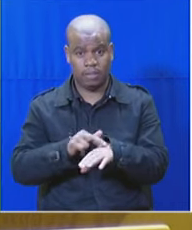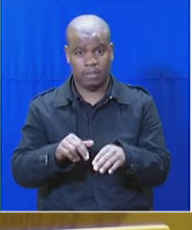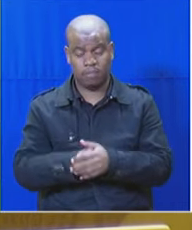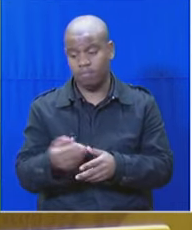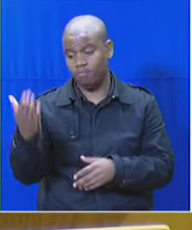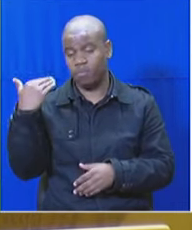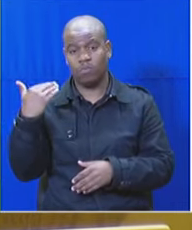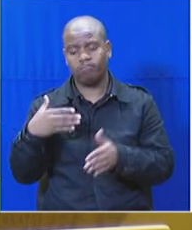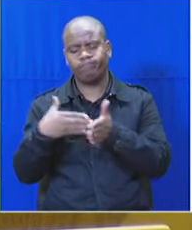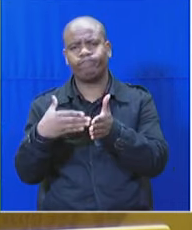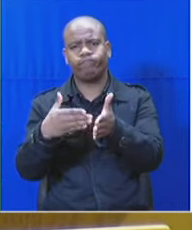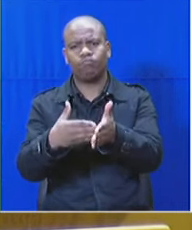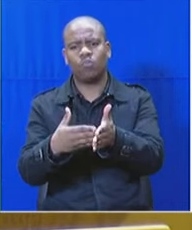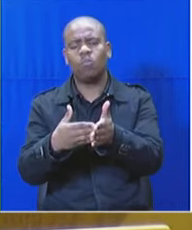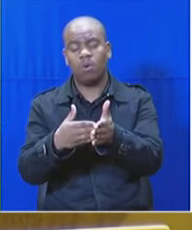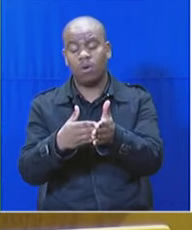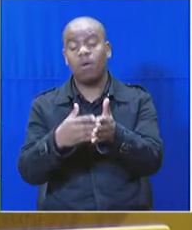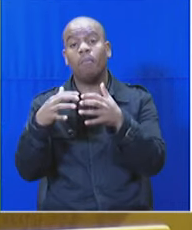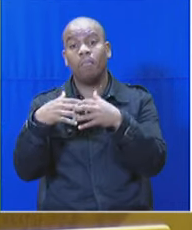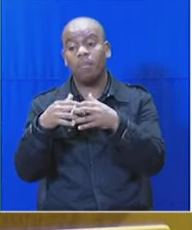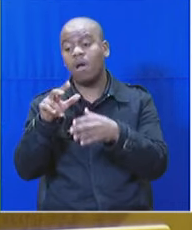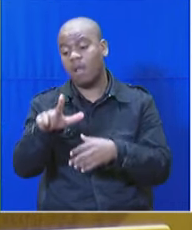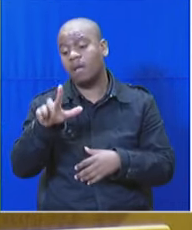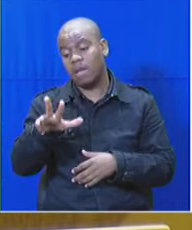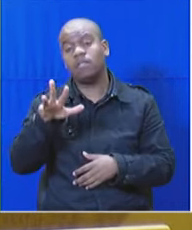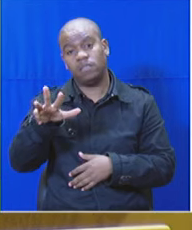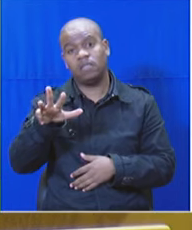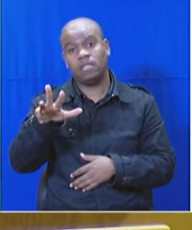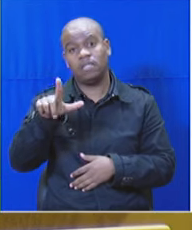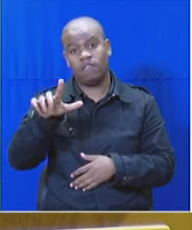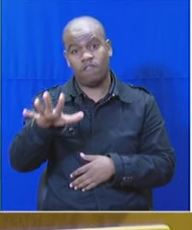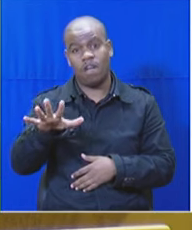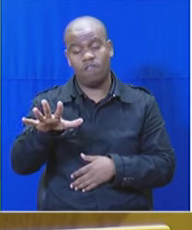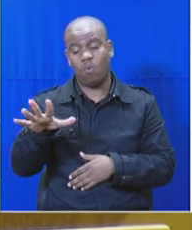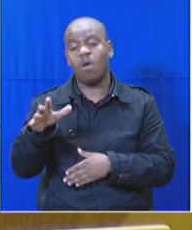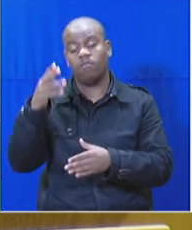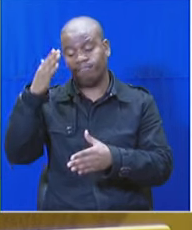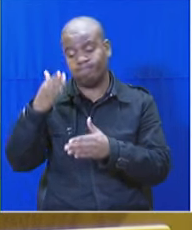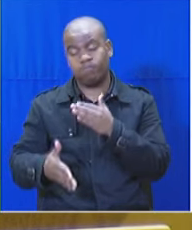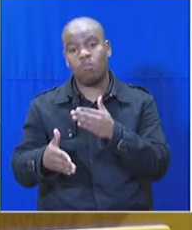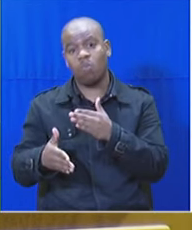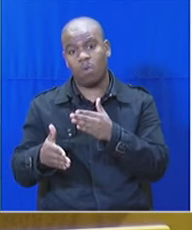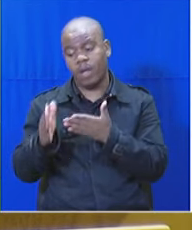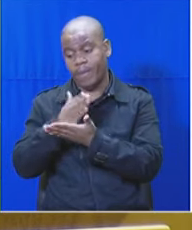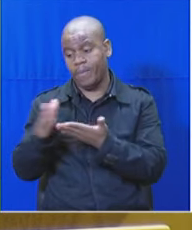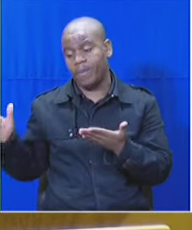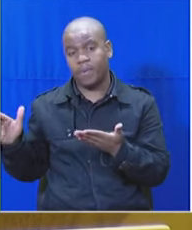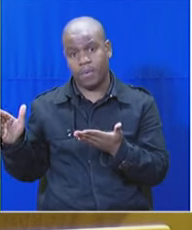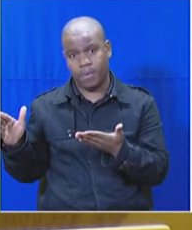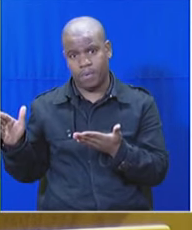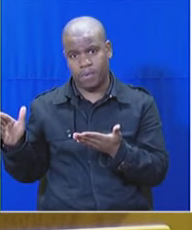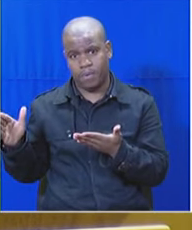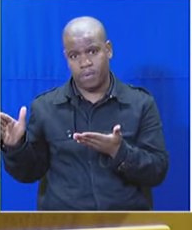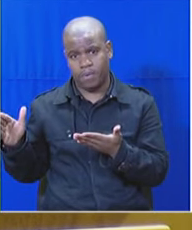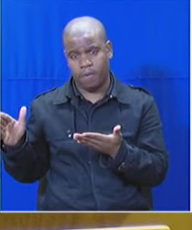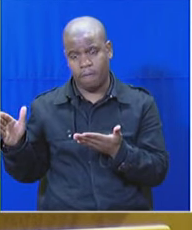these restrictions began to crumble in 1975 and were finally abolished in 1991, African ownership of houses, land,